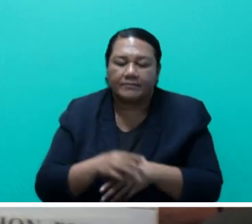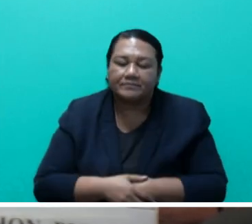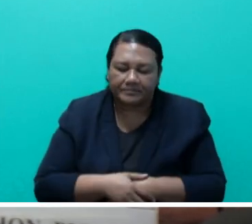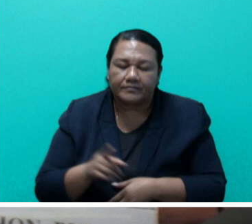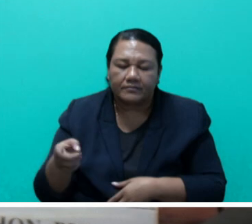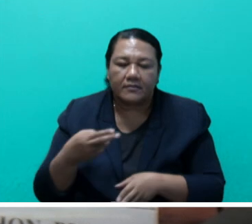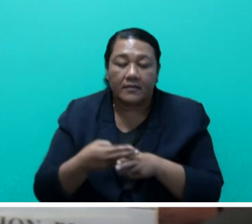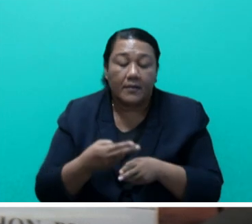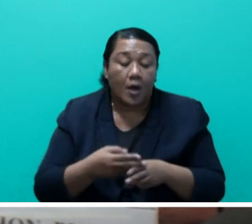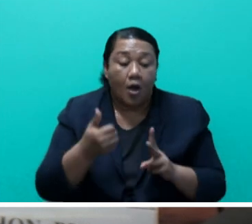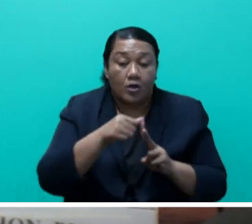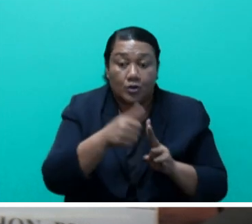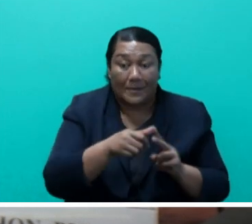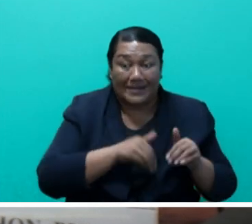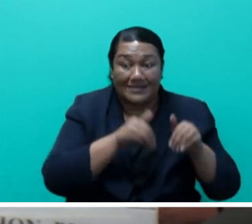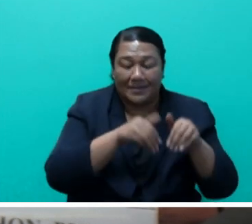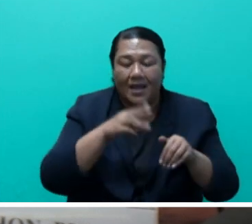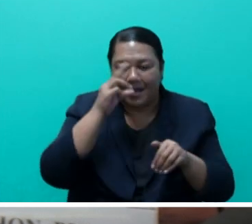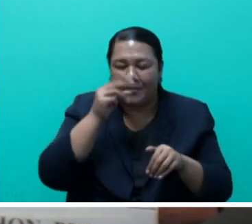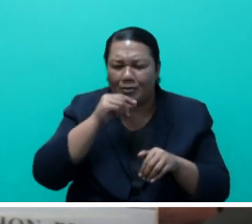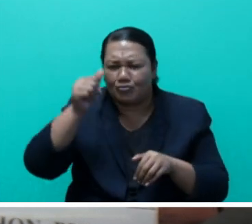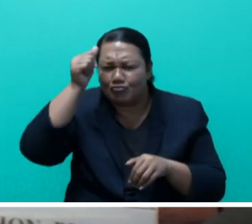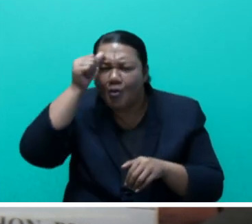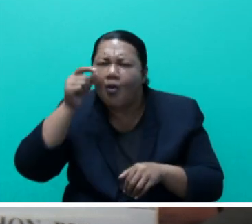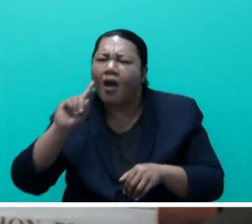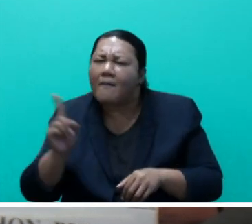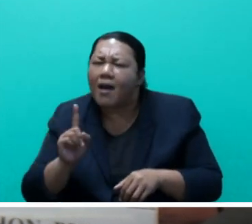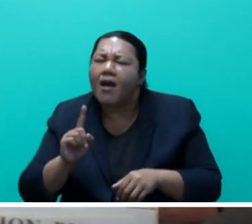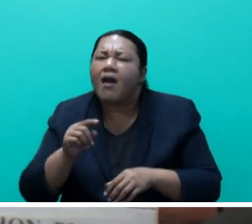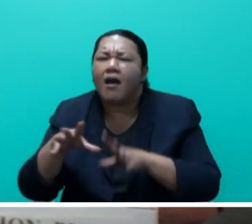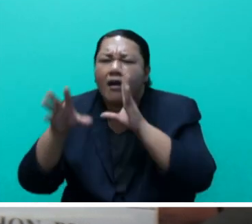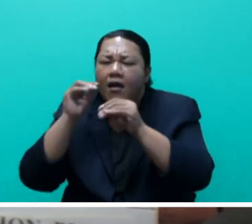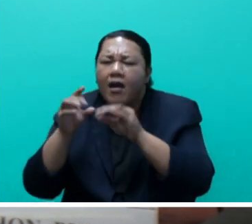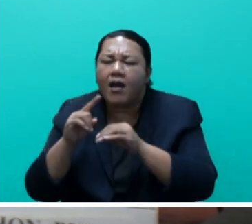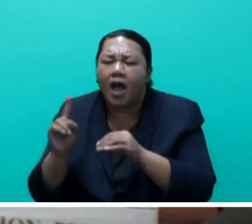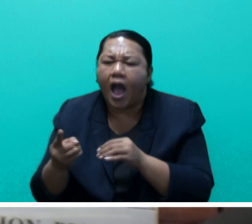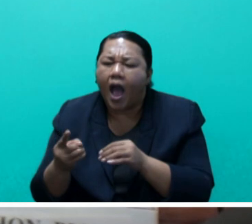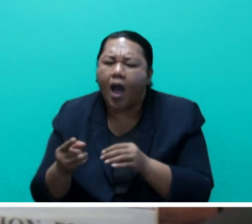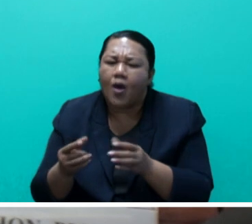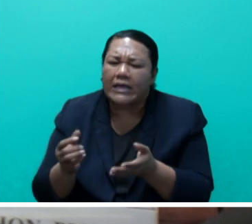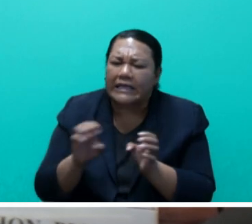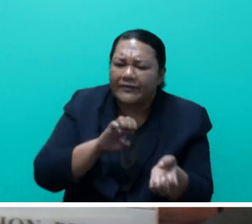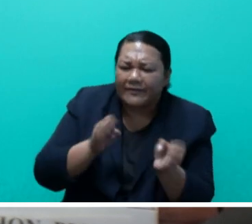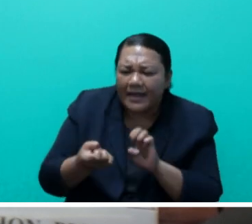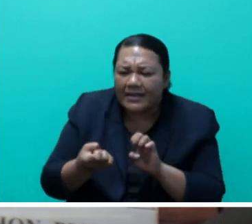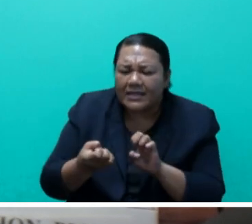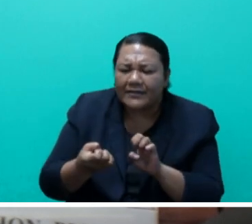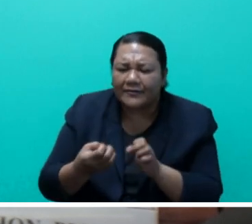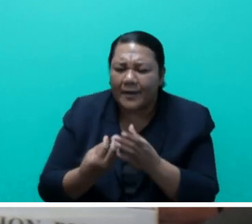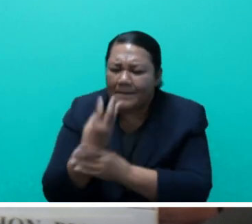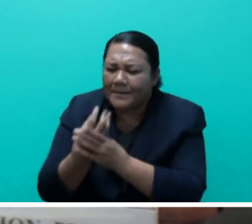the adaptation of the new improved cane varieties, effective crops management practices,